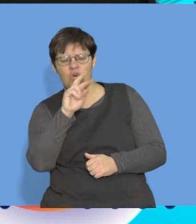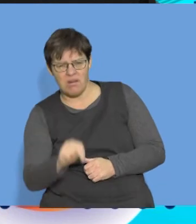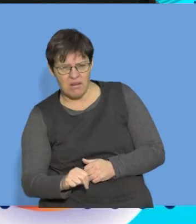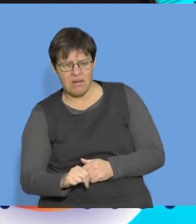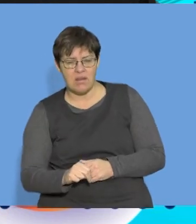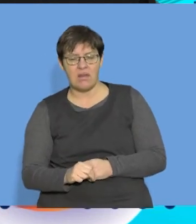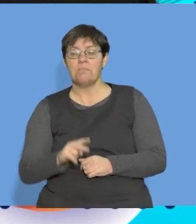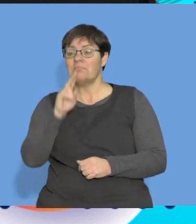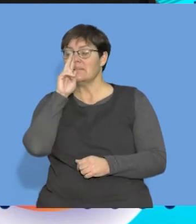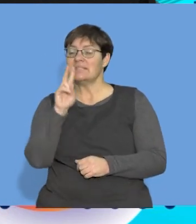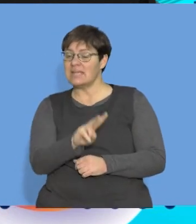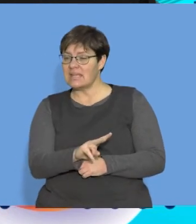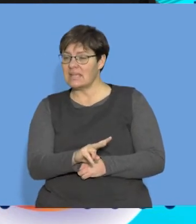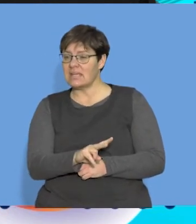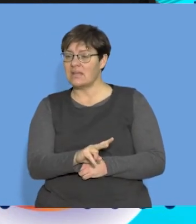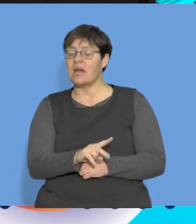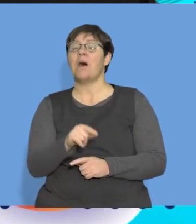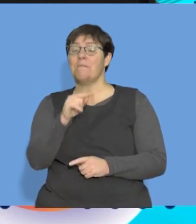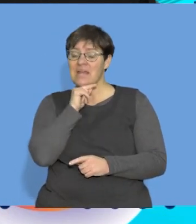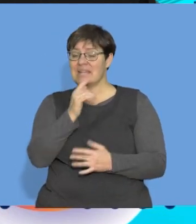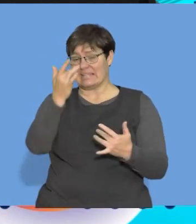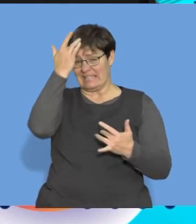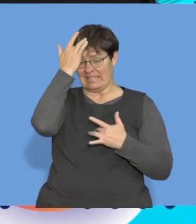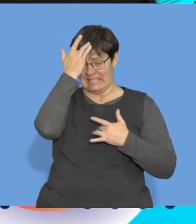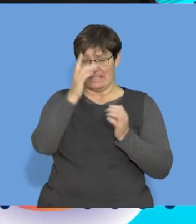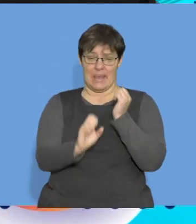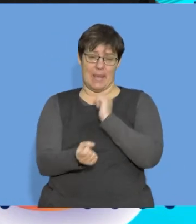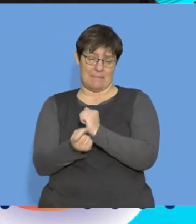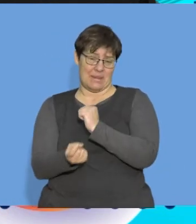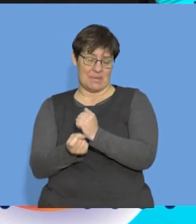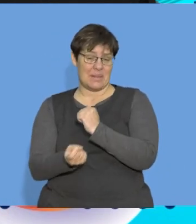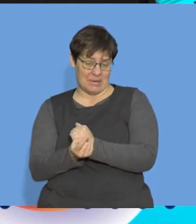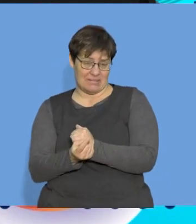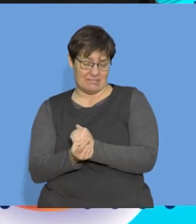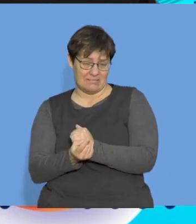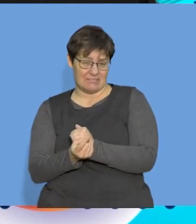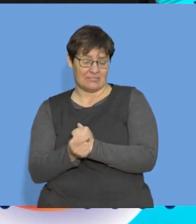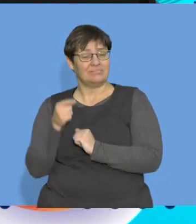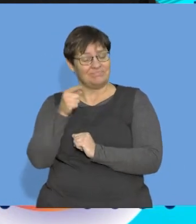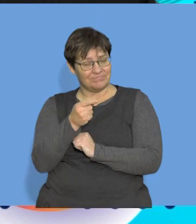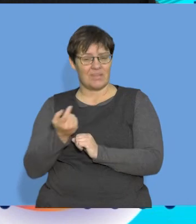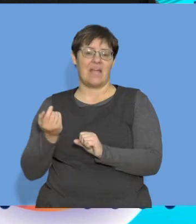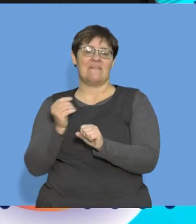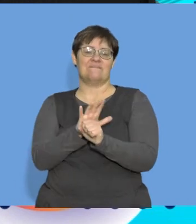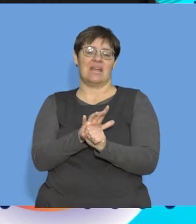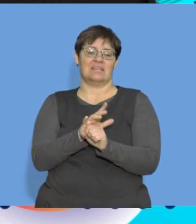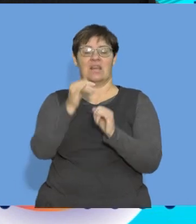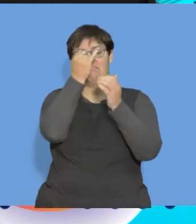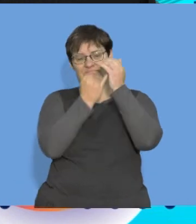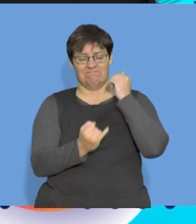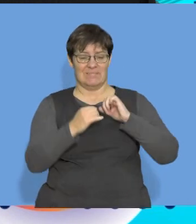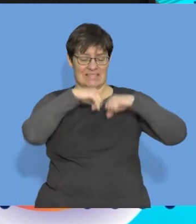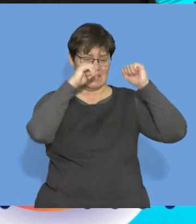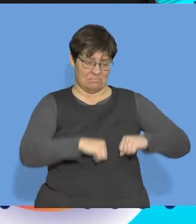neurons. But let's see if we've got the defects or some diseases that affect these the nervous